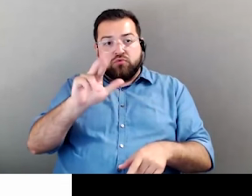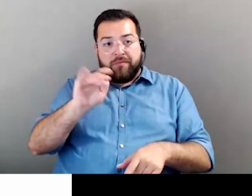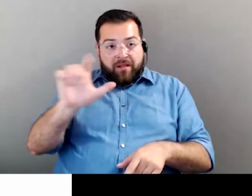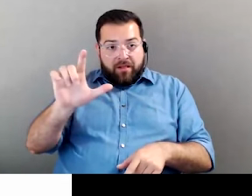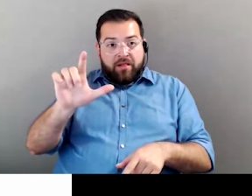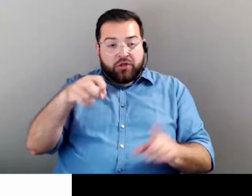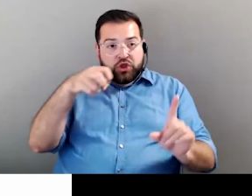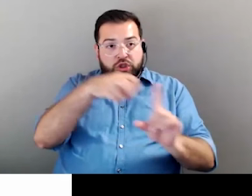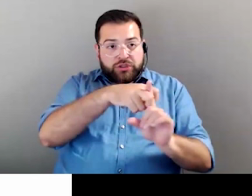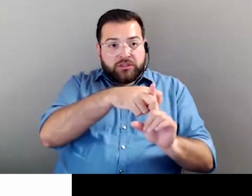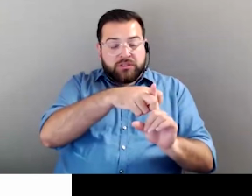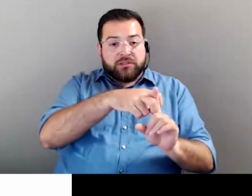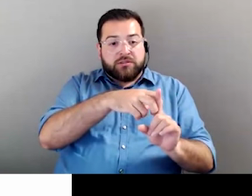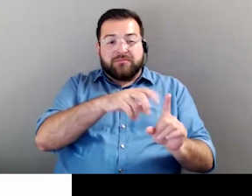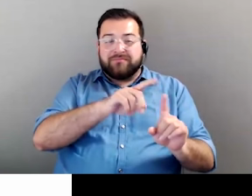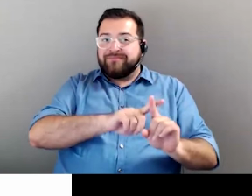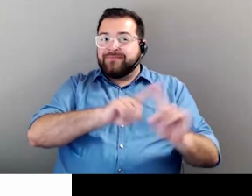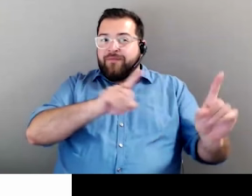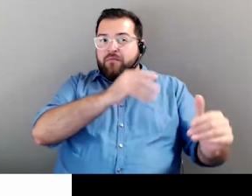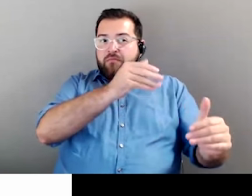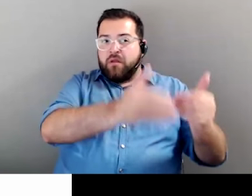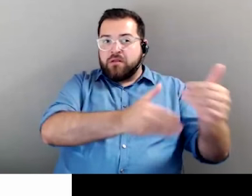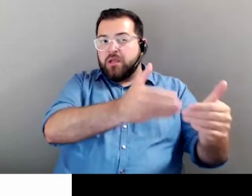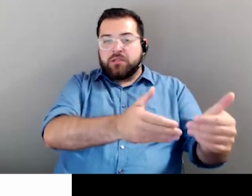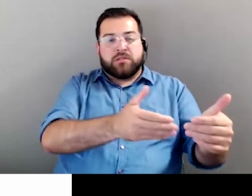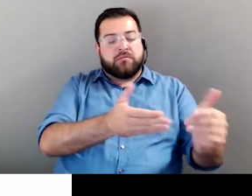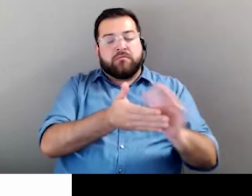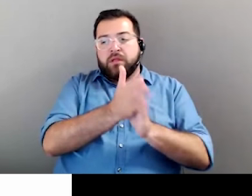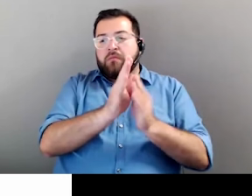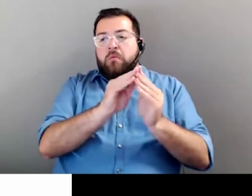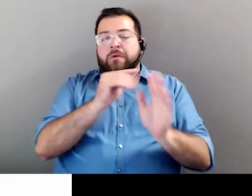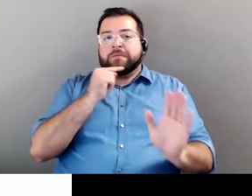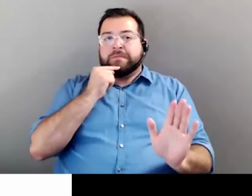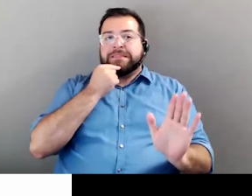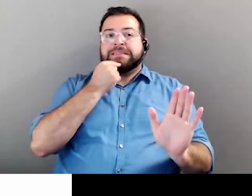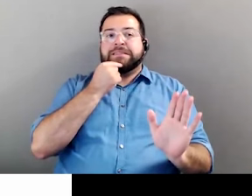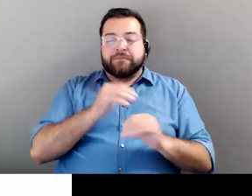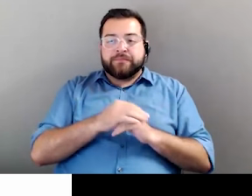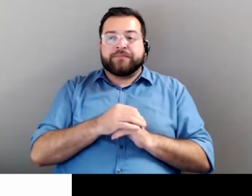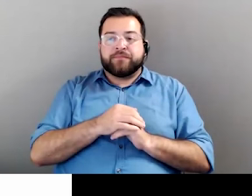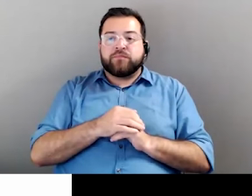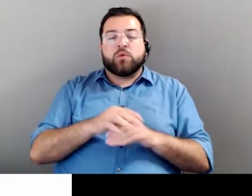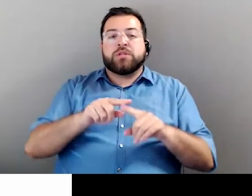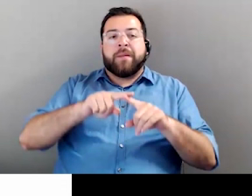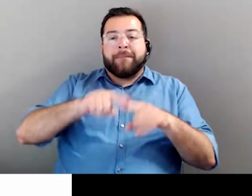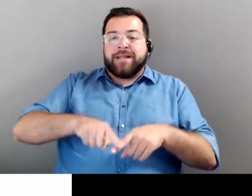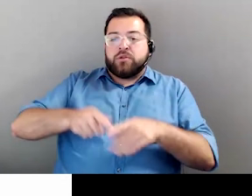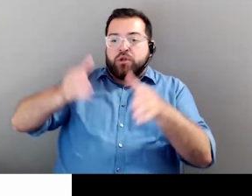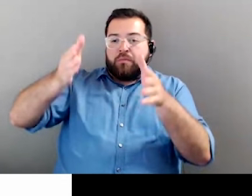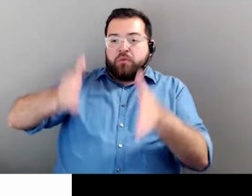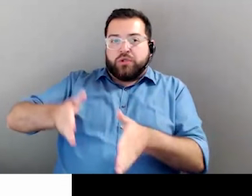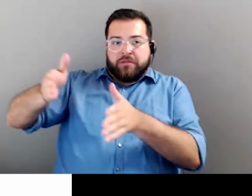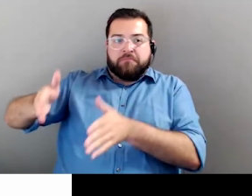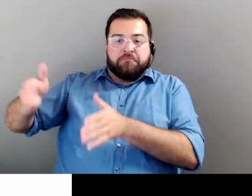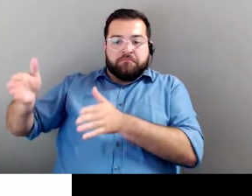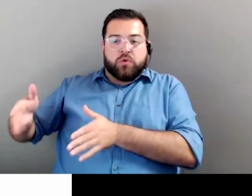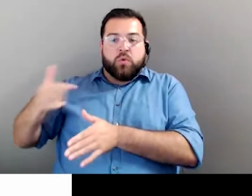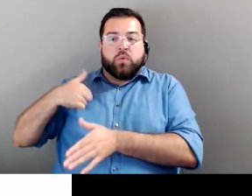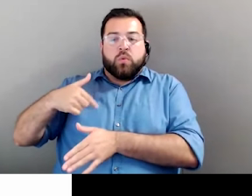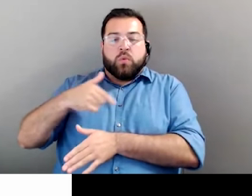procedure. And so it gets a little bit more serious. So it just depends on the individual. So we take the